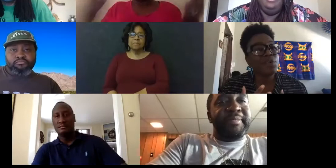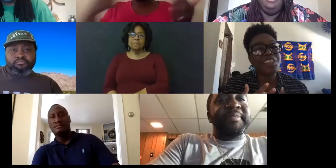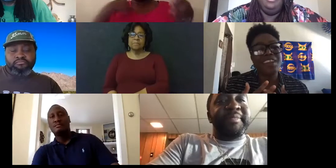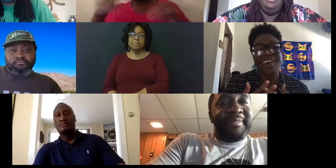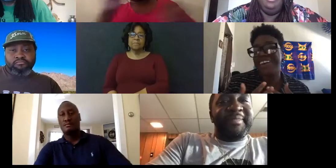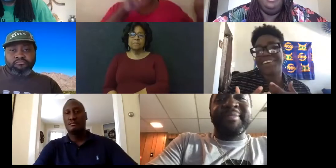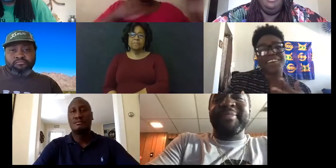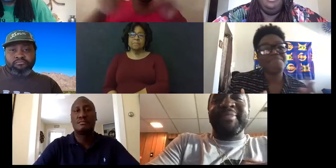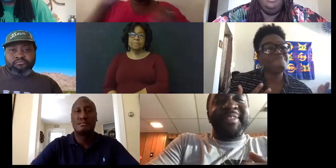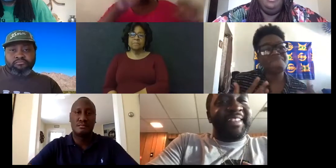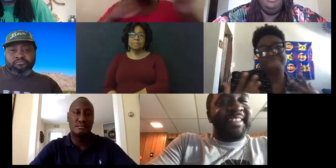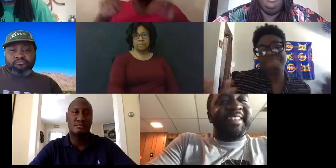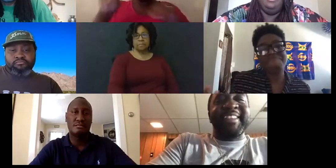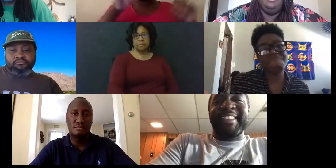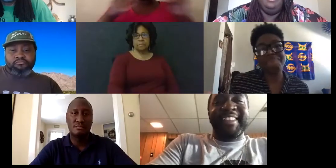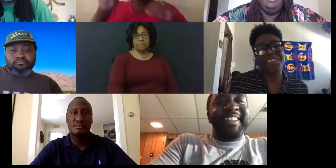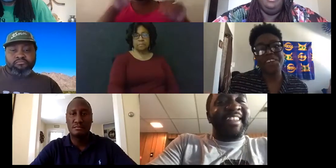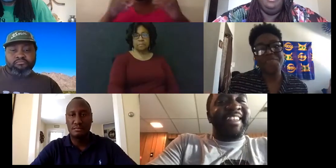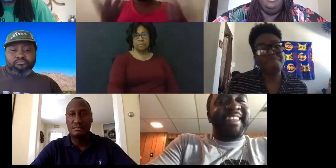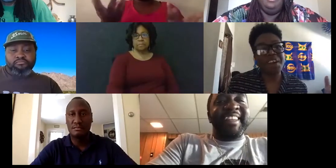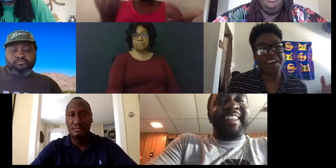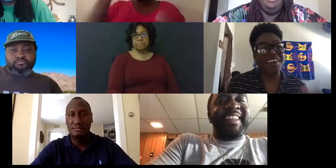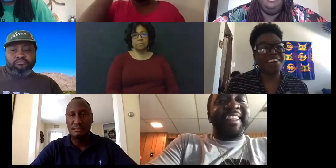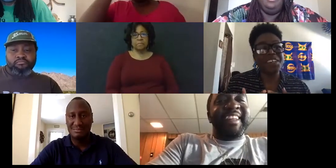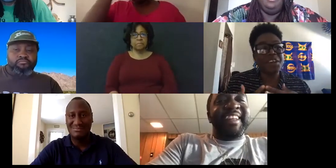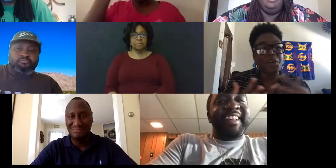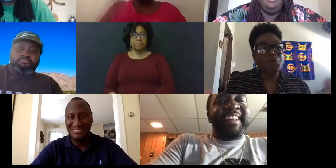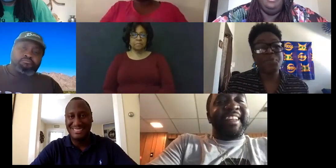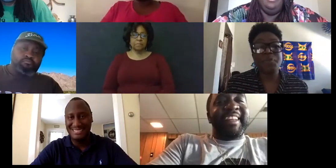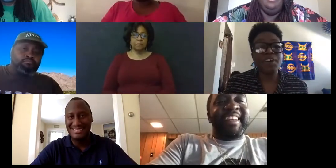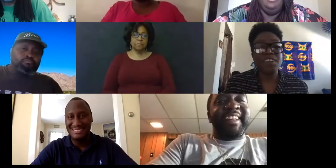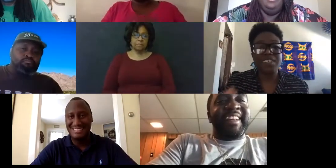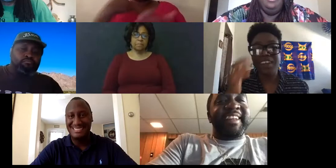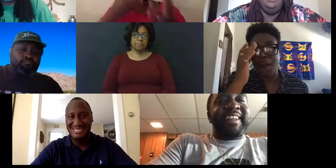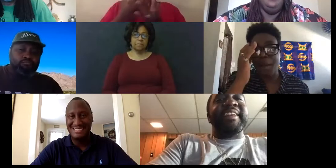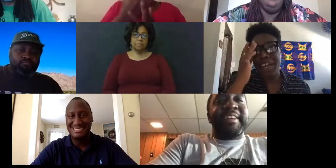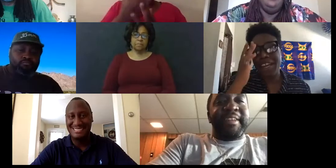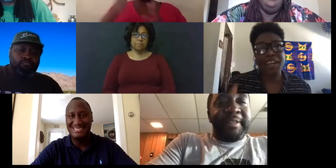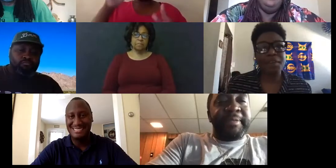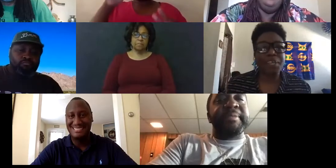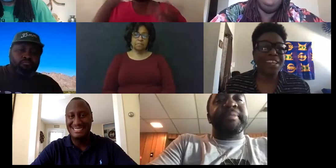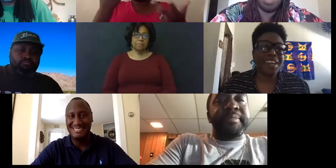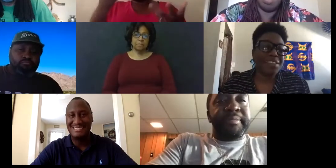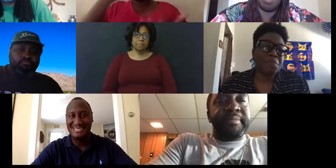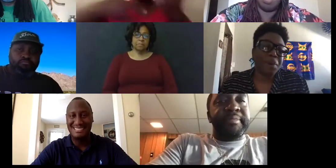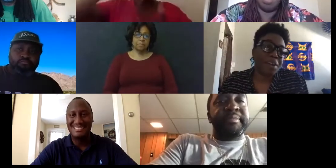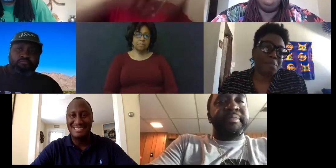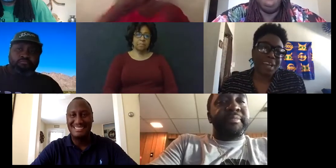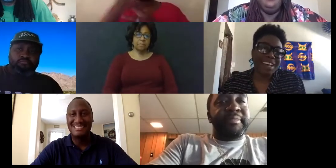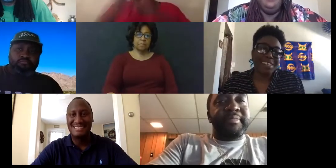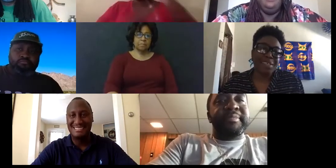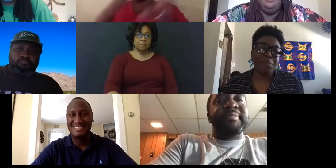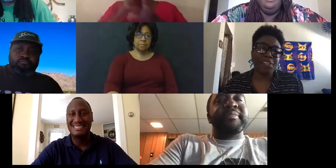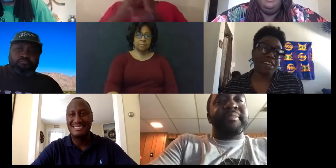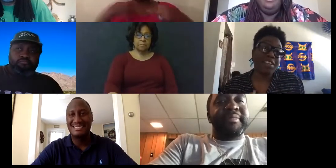and the way that I, like, you know, go through the world. I can't be anything but